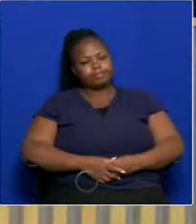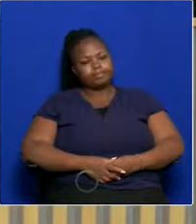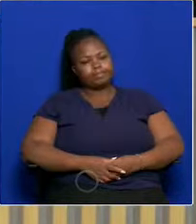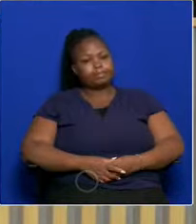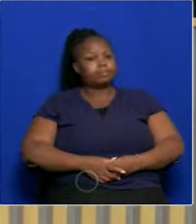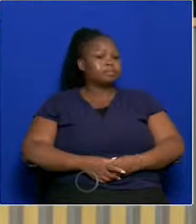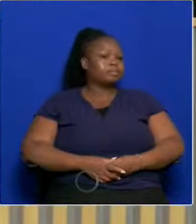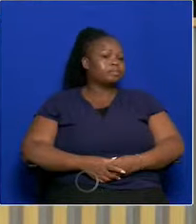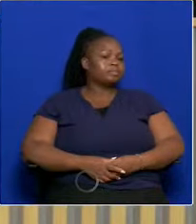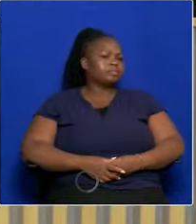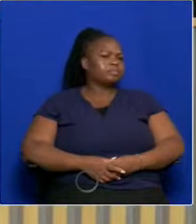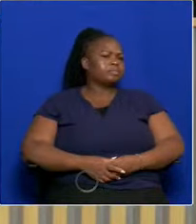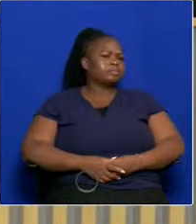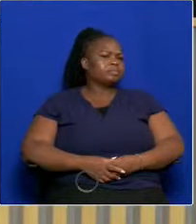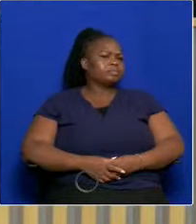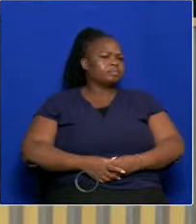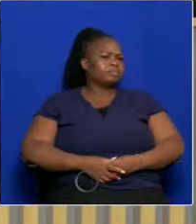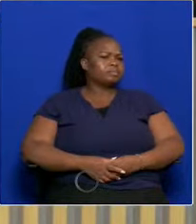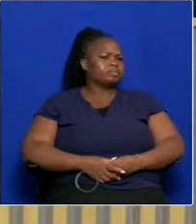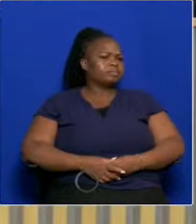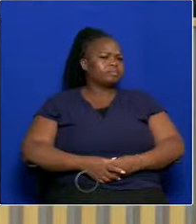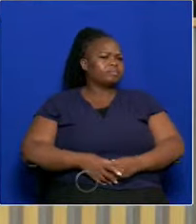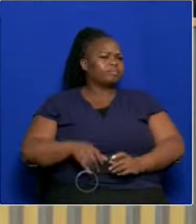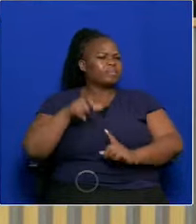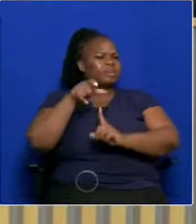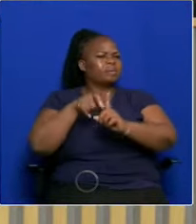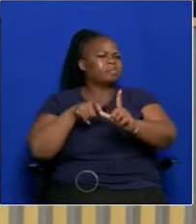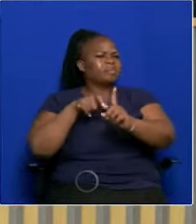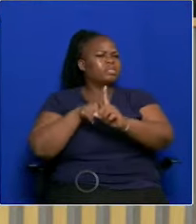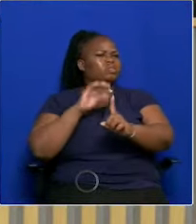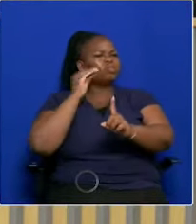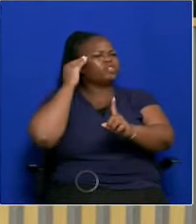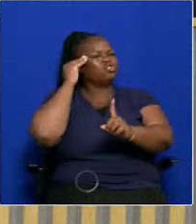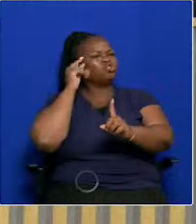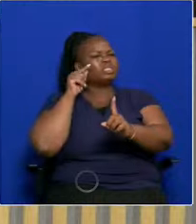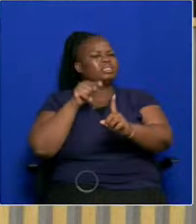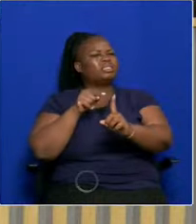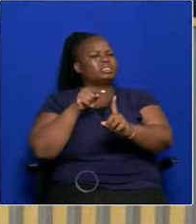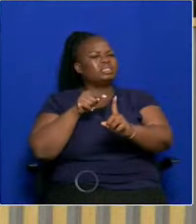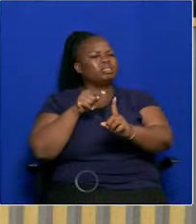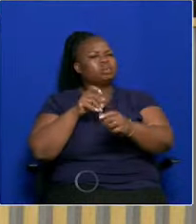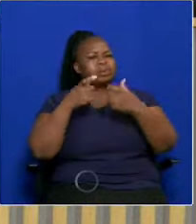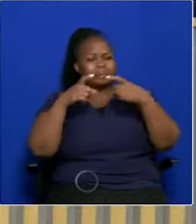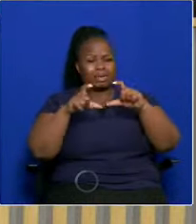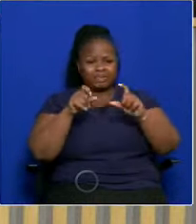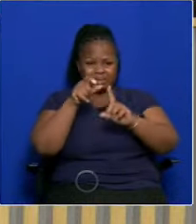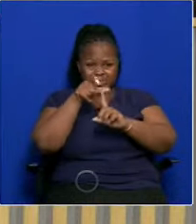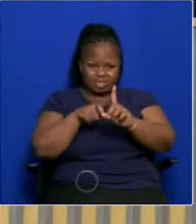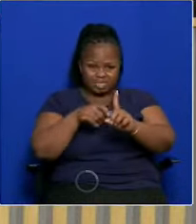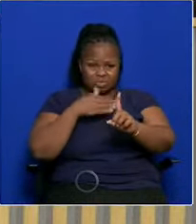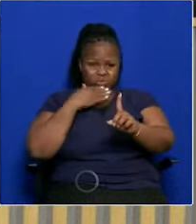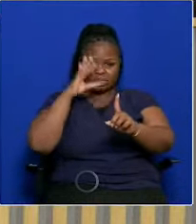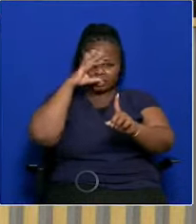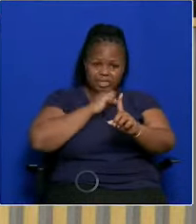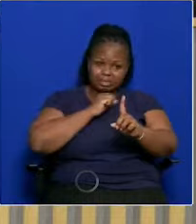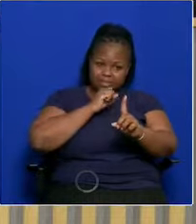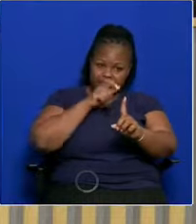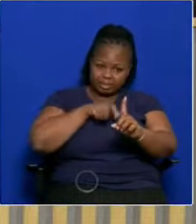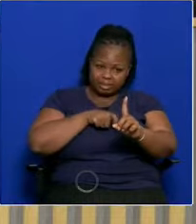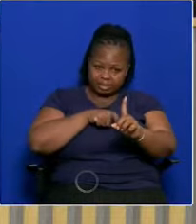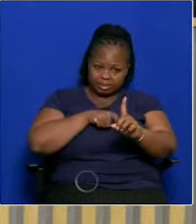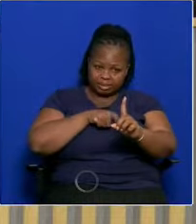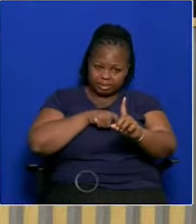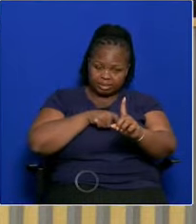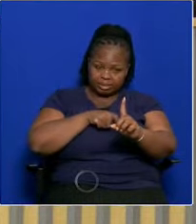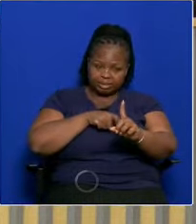a person of interest, maybe in the context of your paragraph? Is it somebody who's a suspect in a case, in